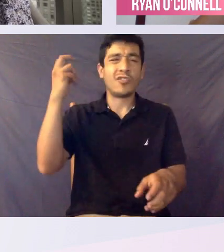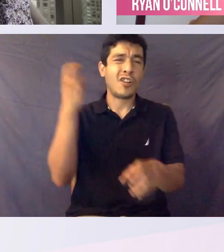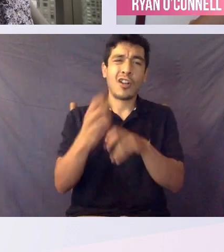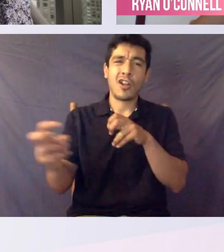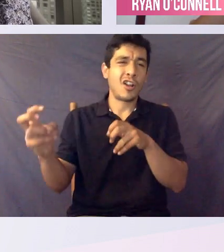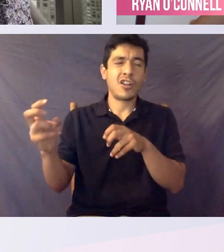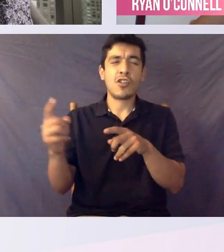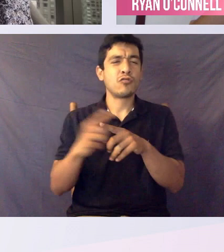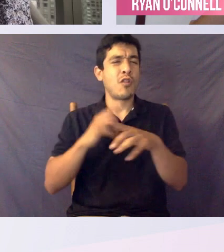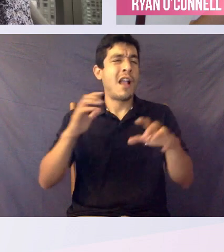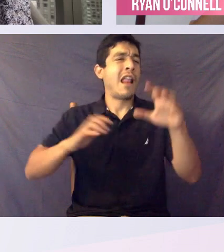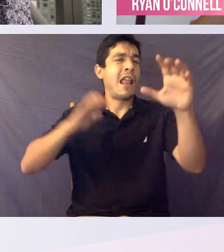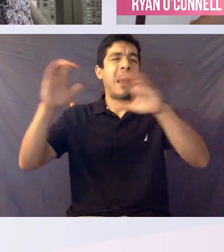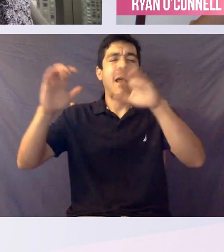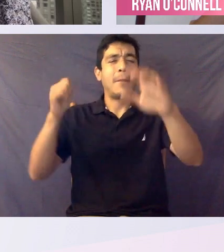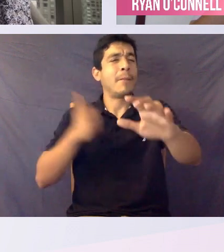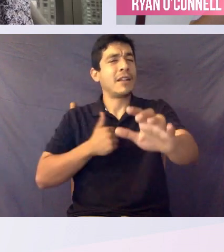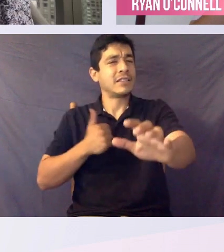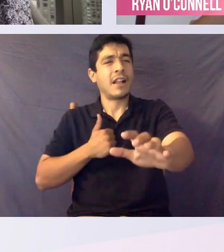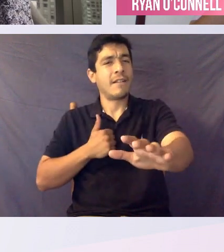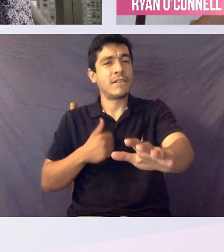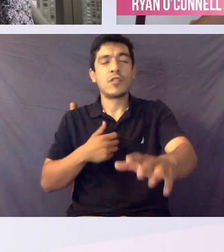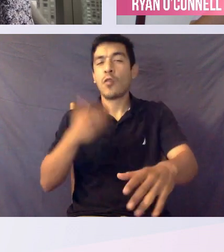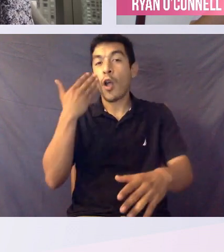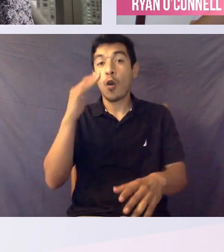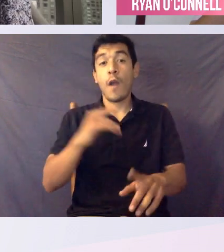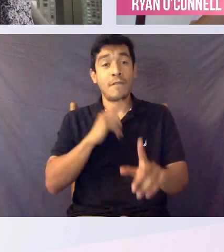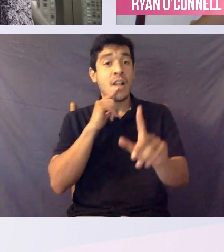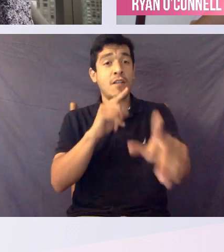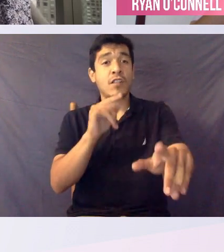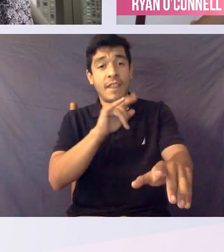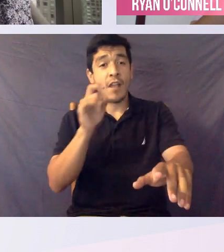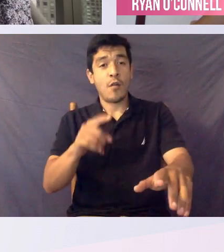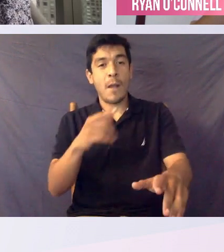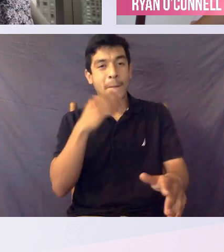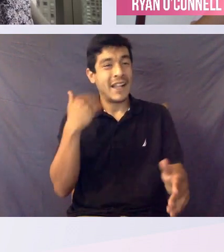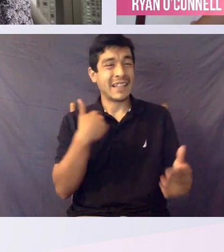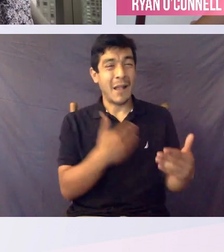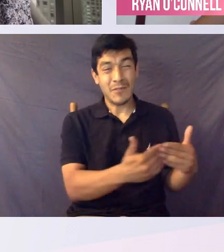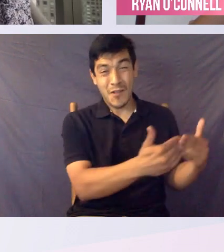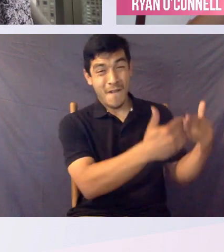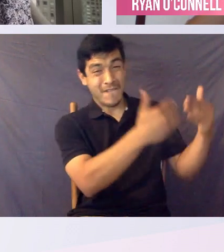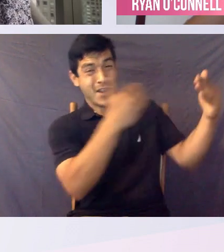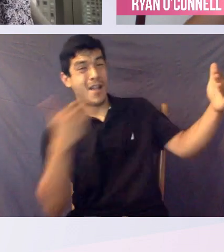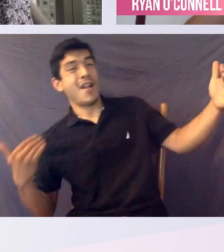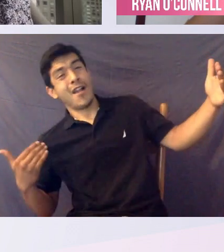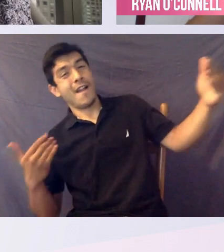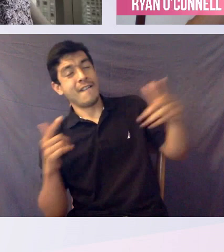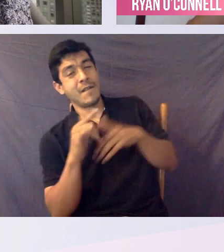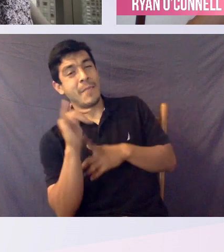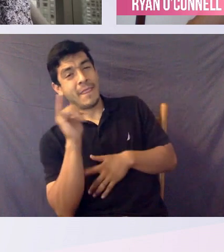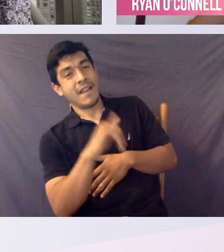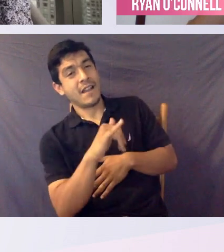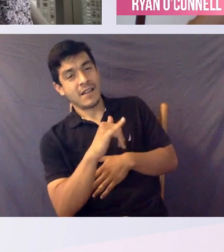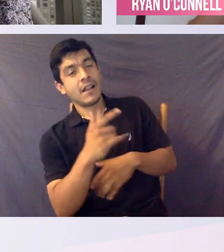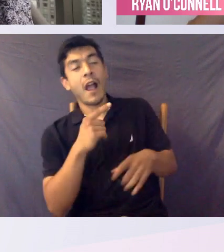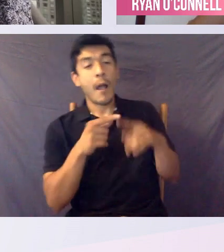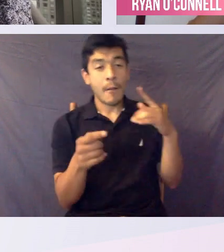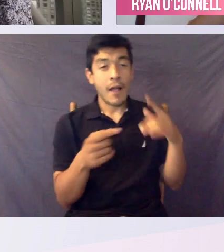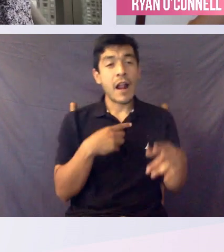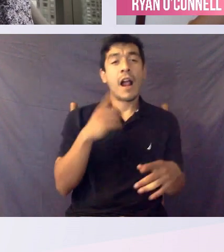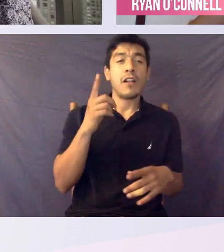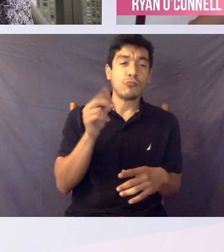So I don't know if I can answer that question, because I am so far away from that, you know. But I do think at